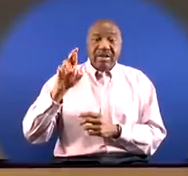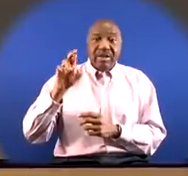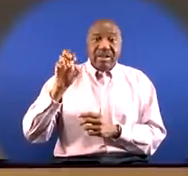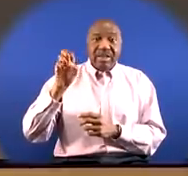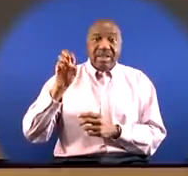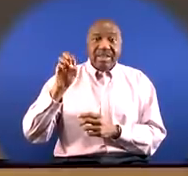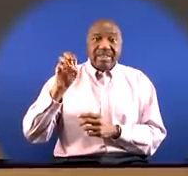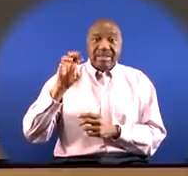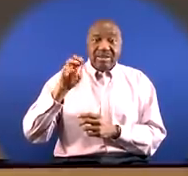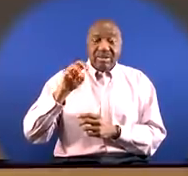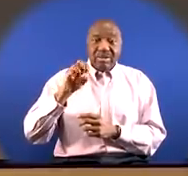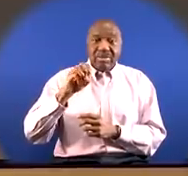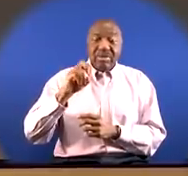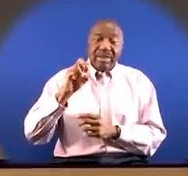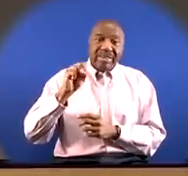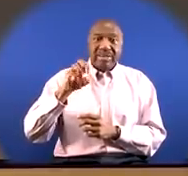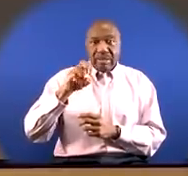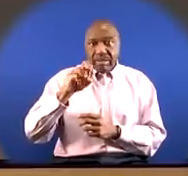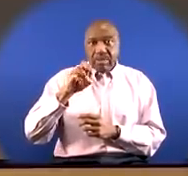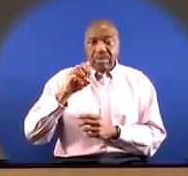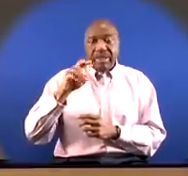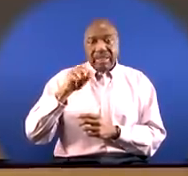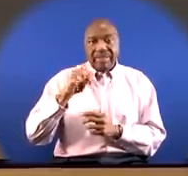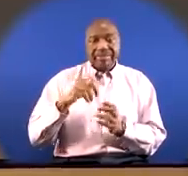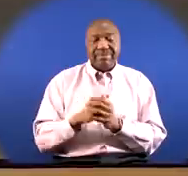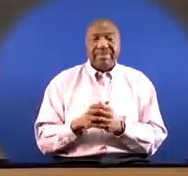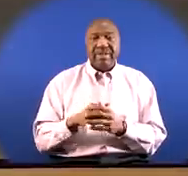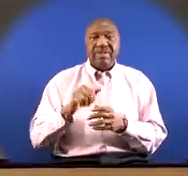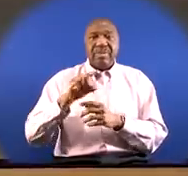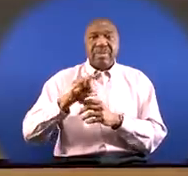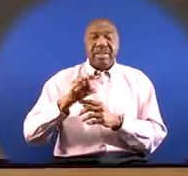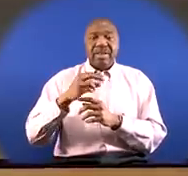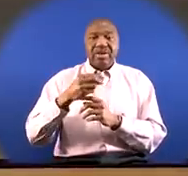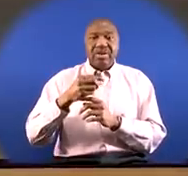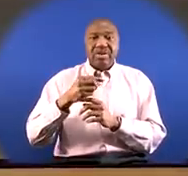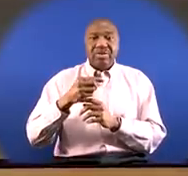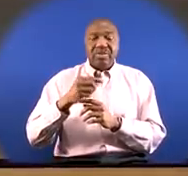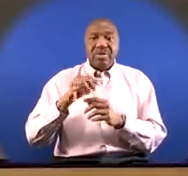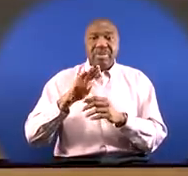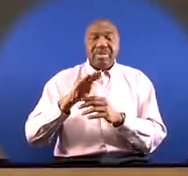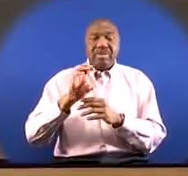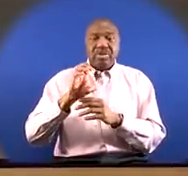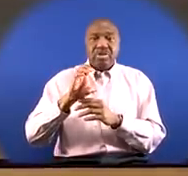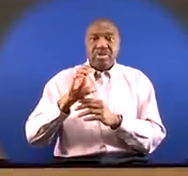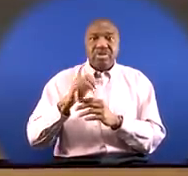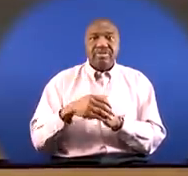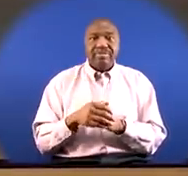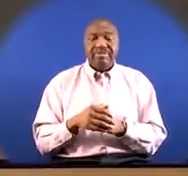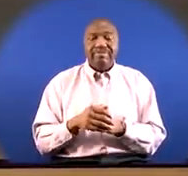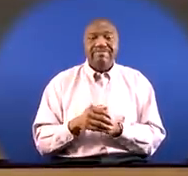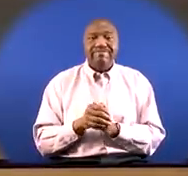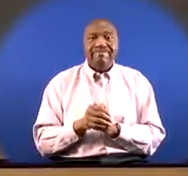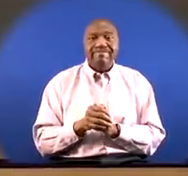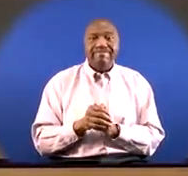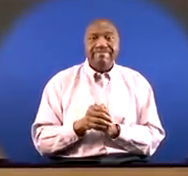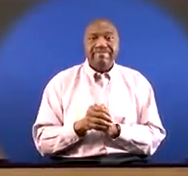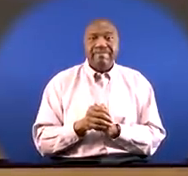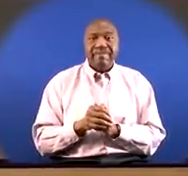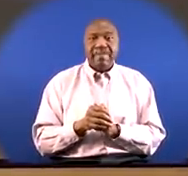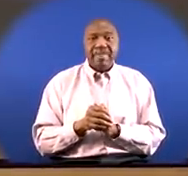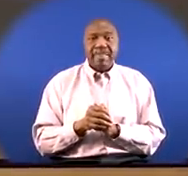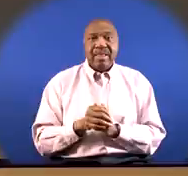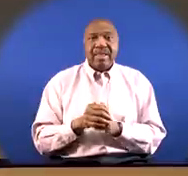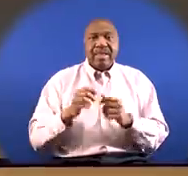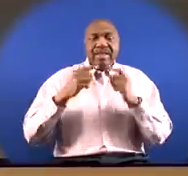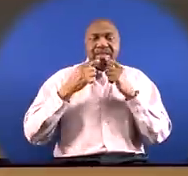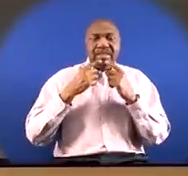inimitable and eminent pastor of the Lily Grove Missionary Baptist Church of Houston, Texas. His fame is